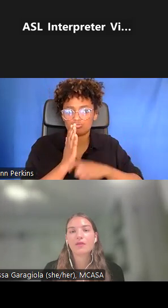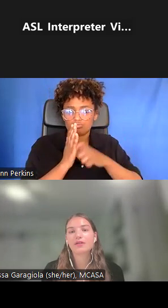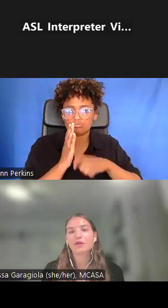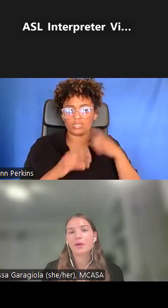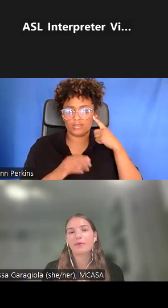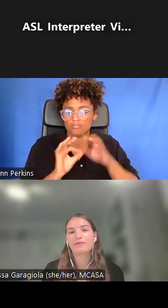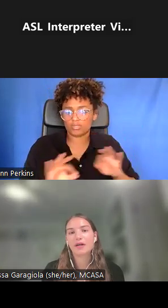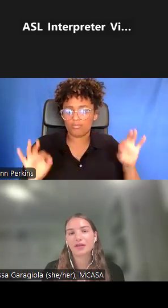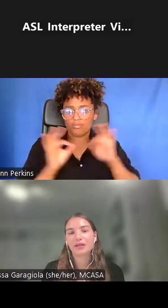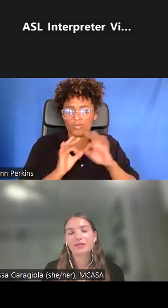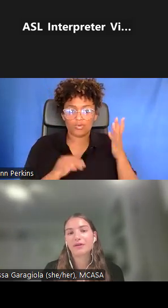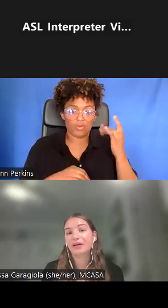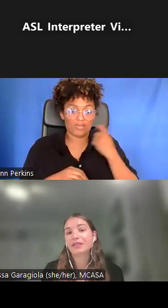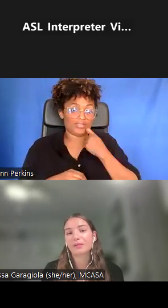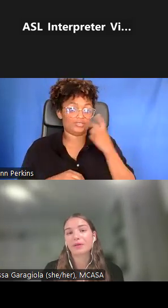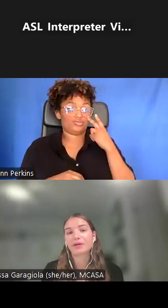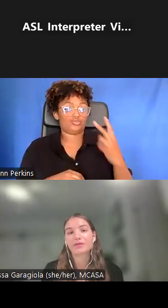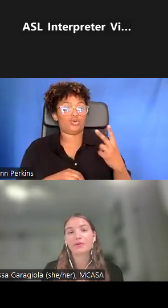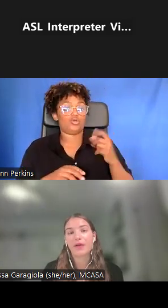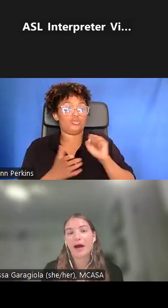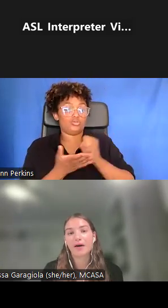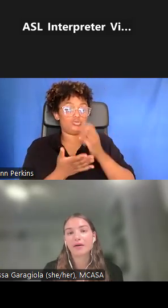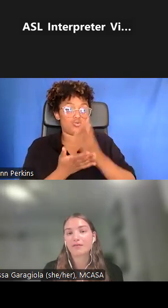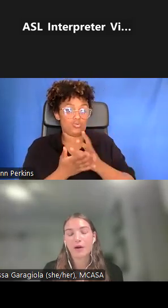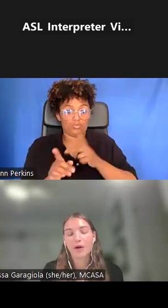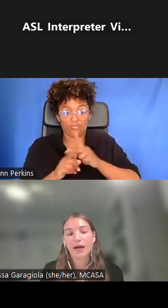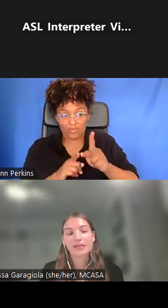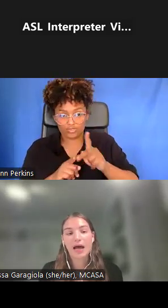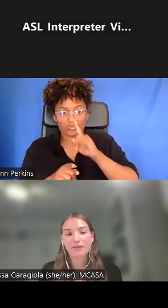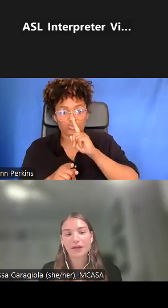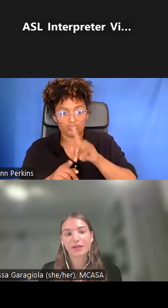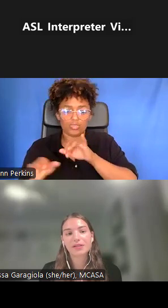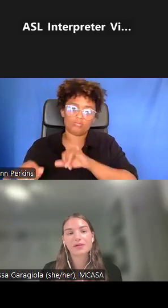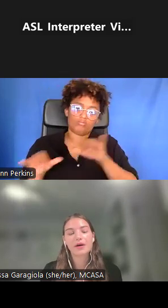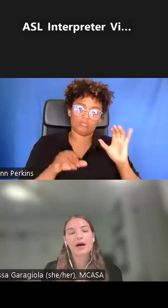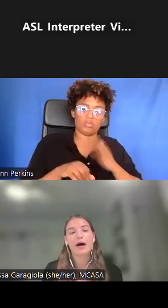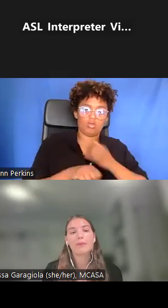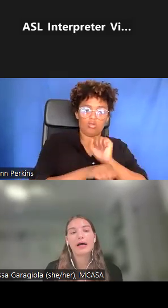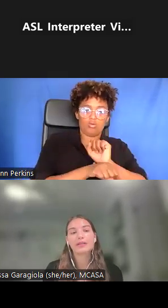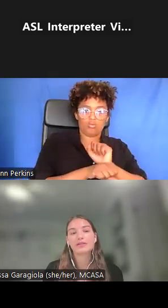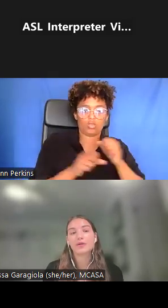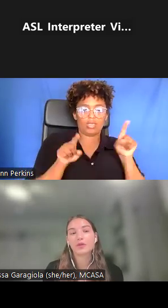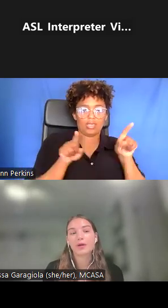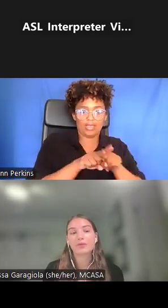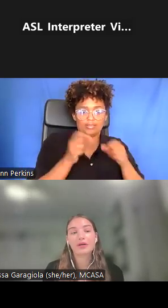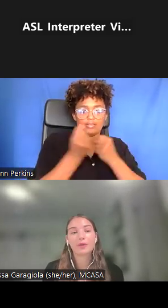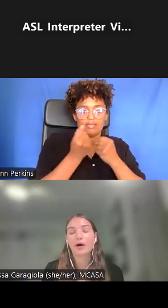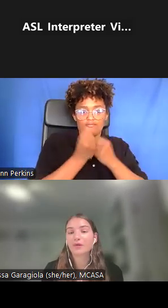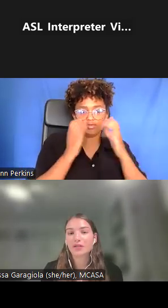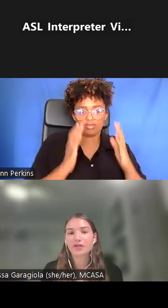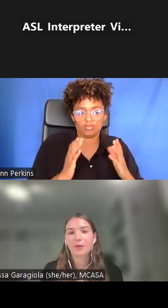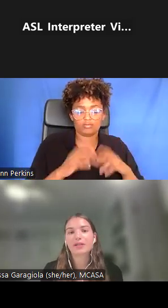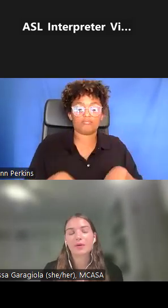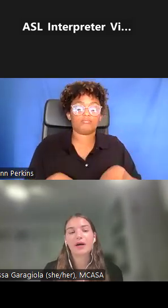earlier, the social work profession is very similar to that of our work as advocates. And social work being